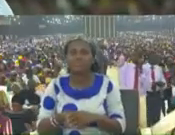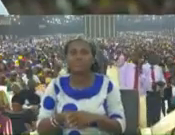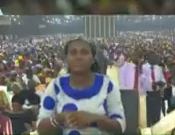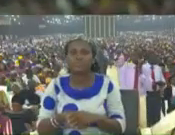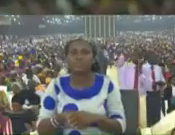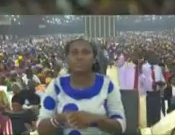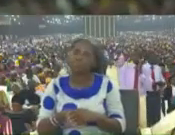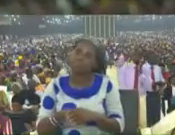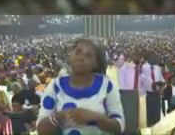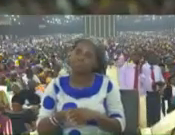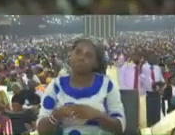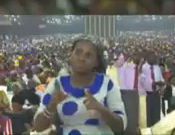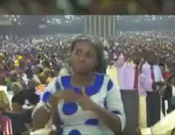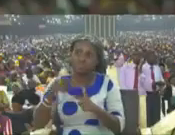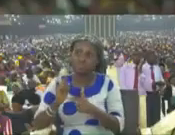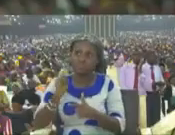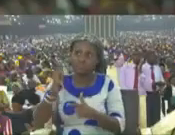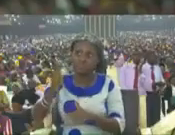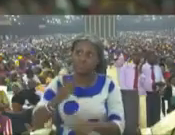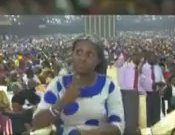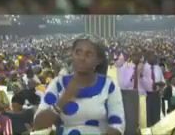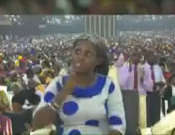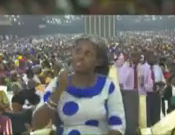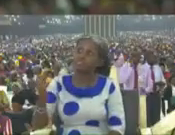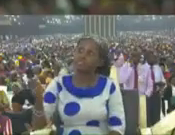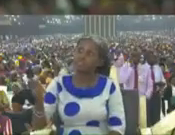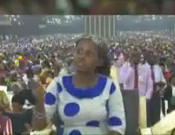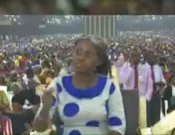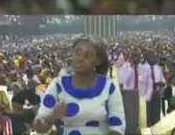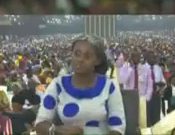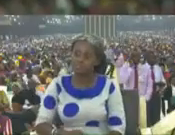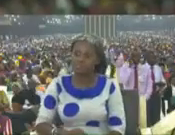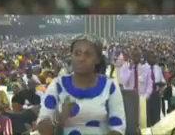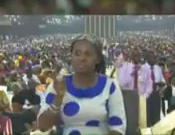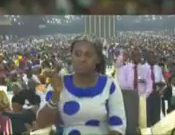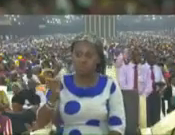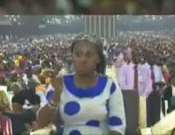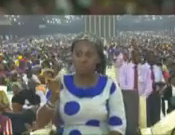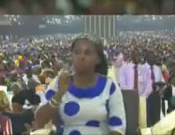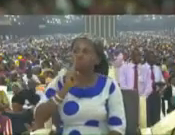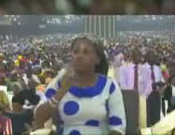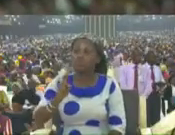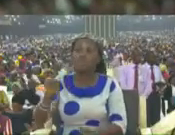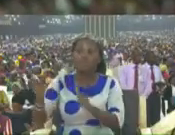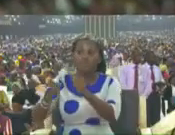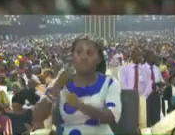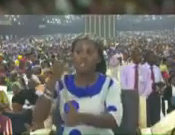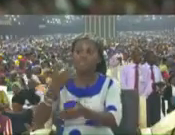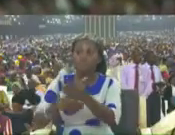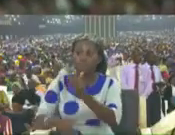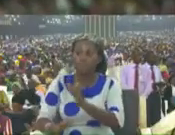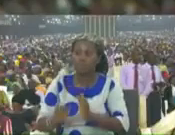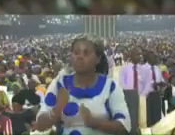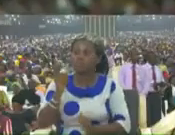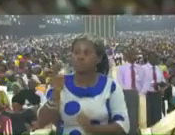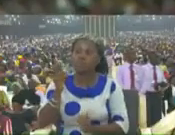Then he turned to him and said, you may be the firstborn. You may have all